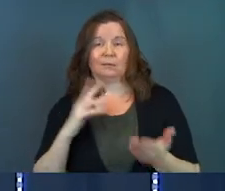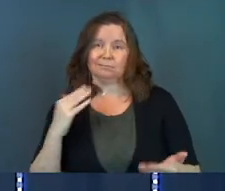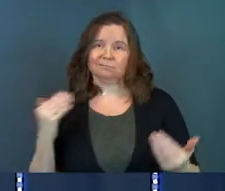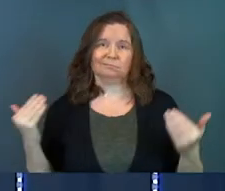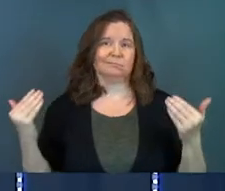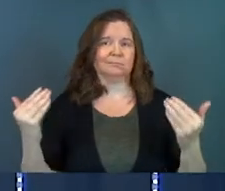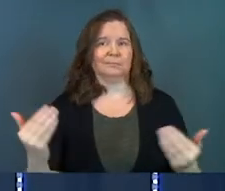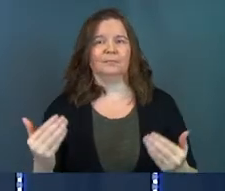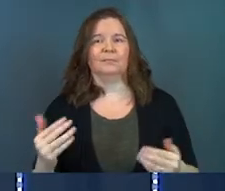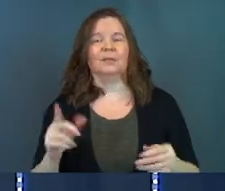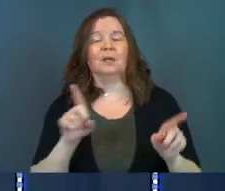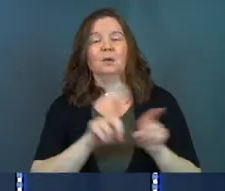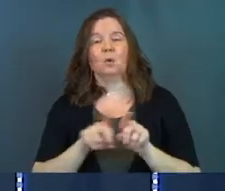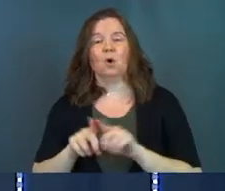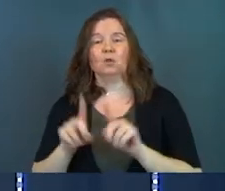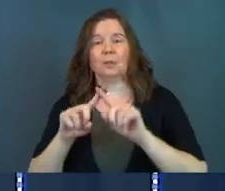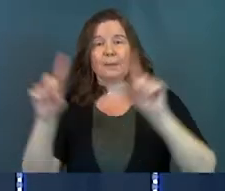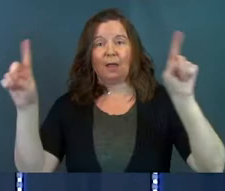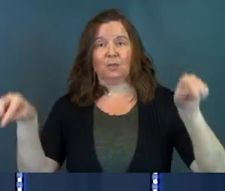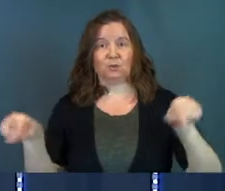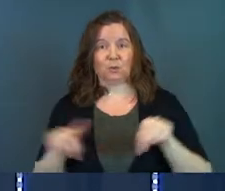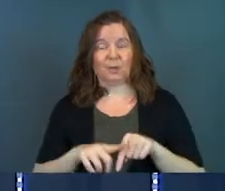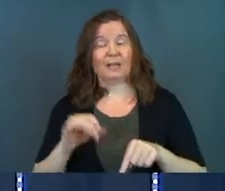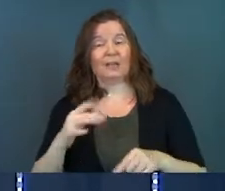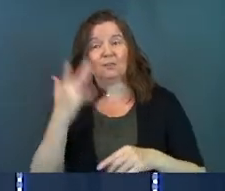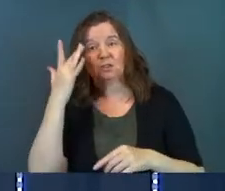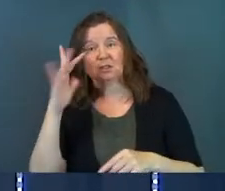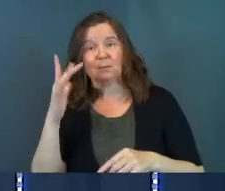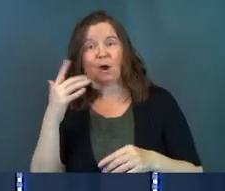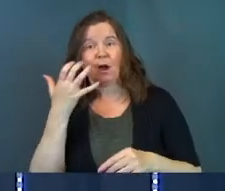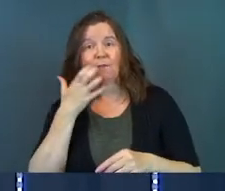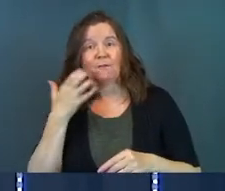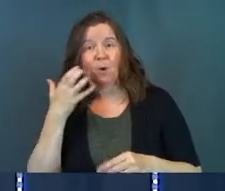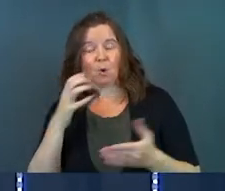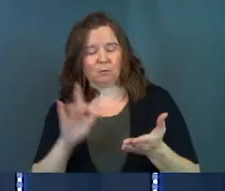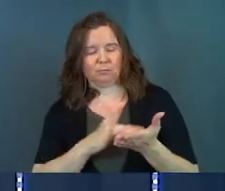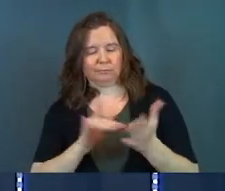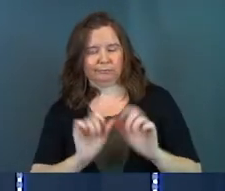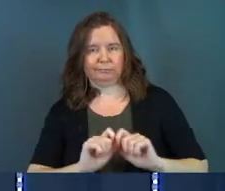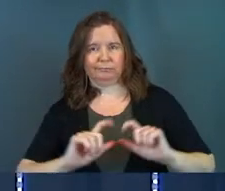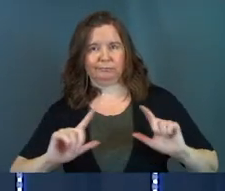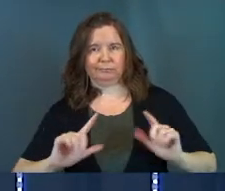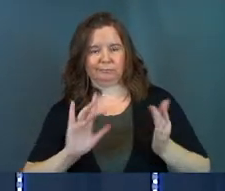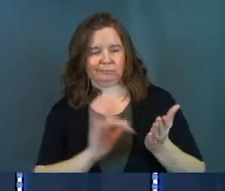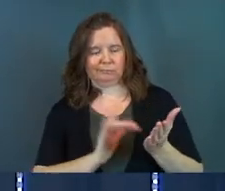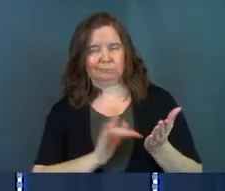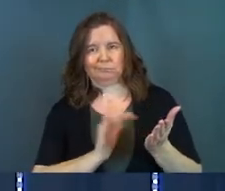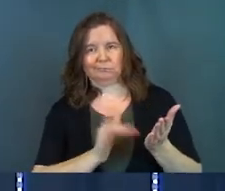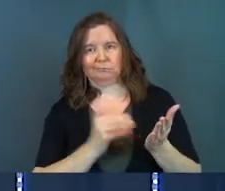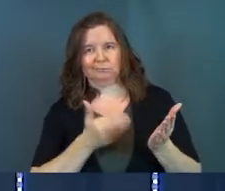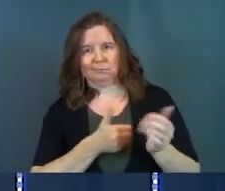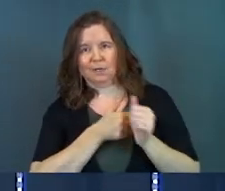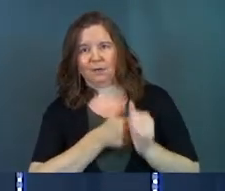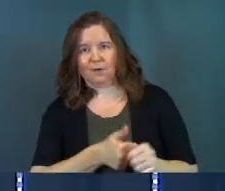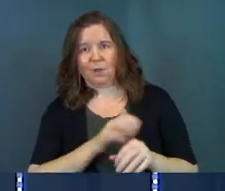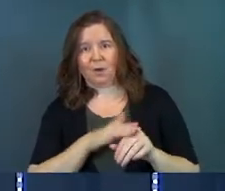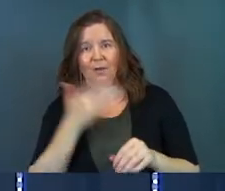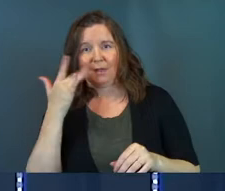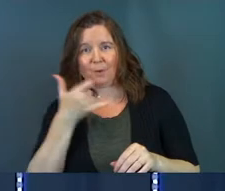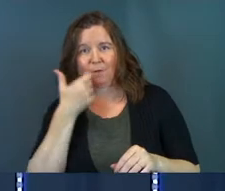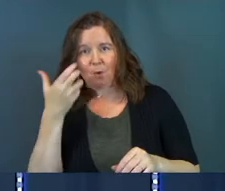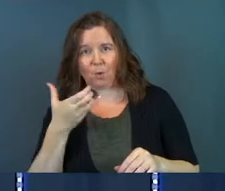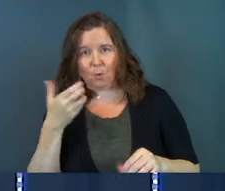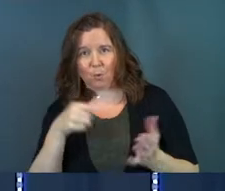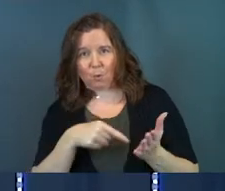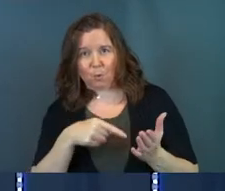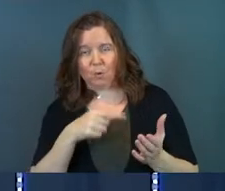jumping right into it. It's also going to be on your screens, and if you're a smartphone person, pull out the Bible app, and you can go along with us on your